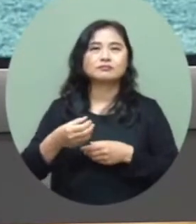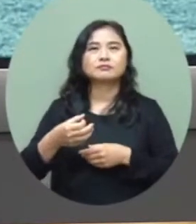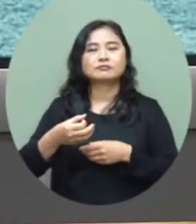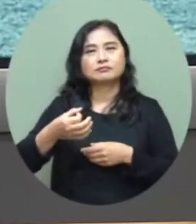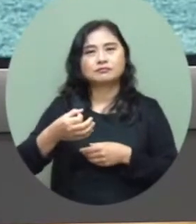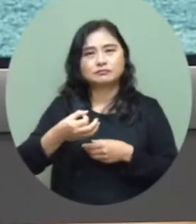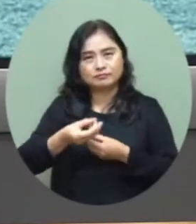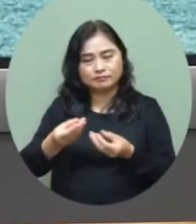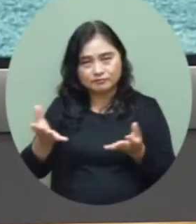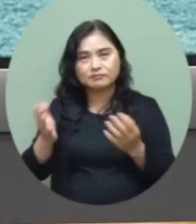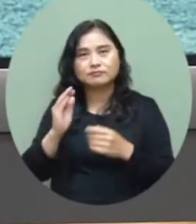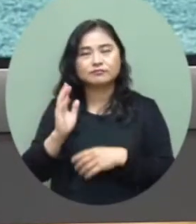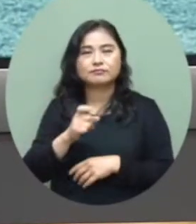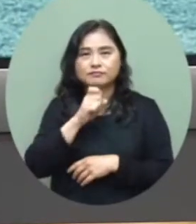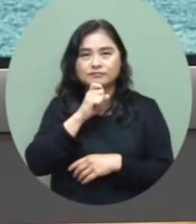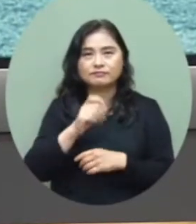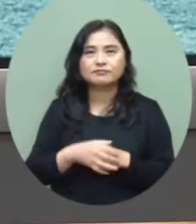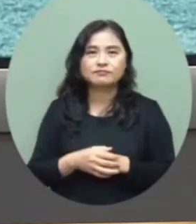and different